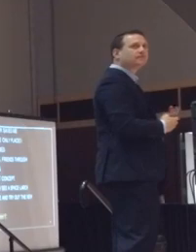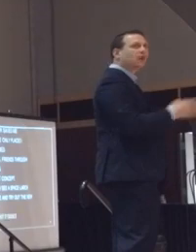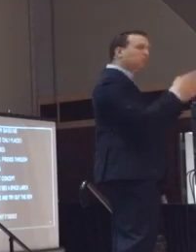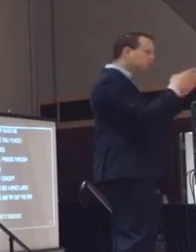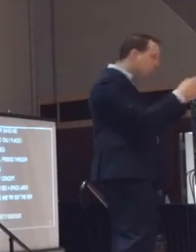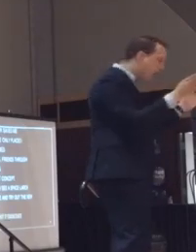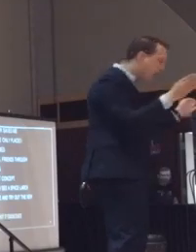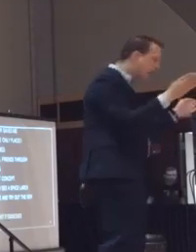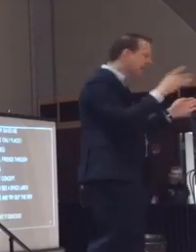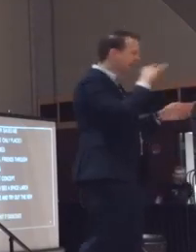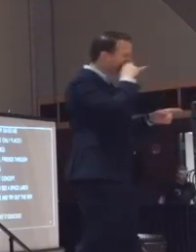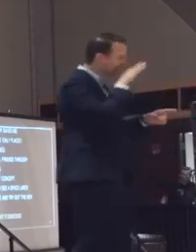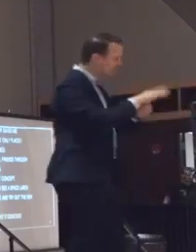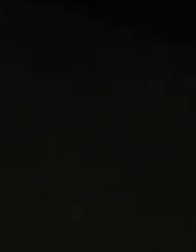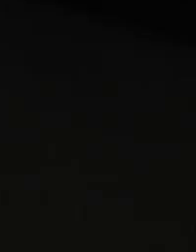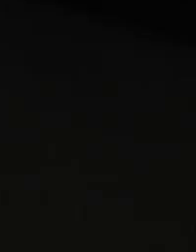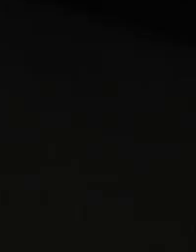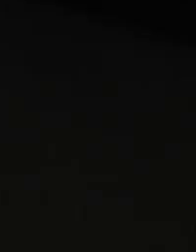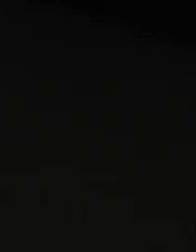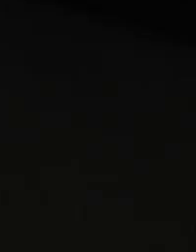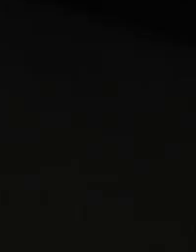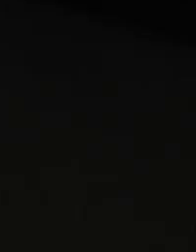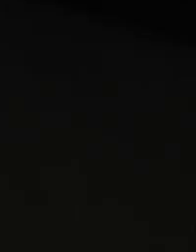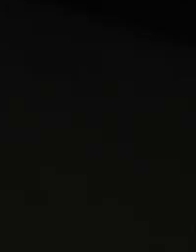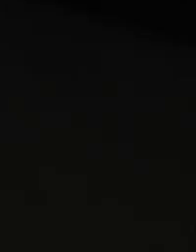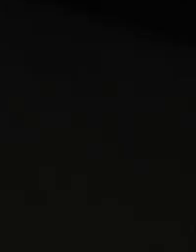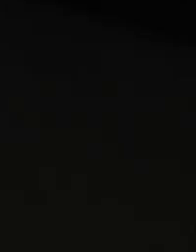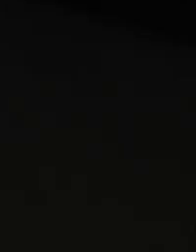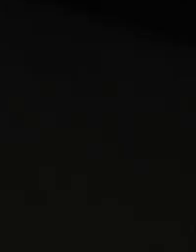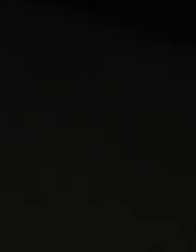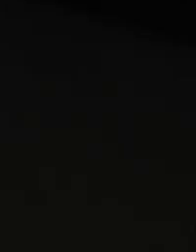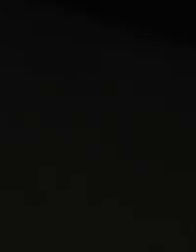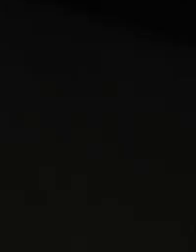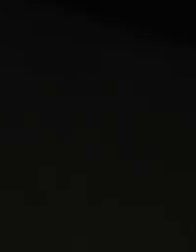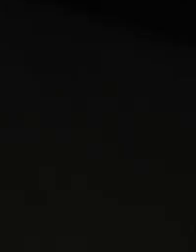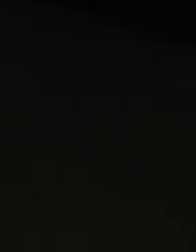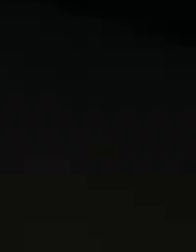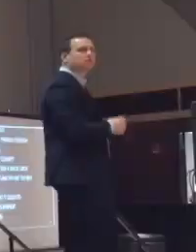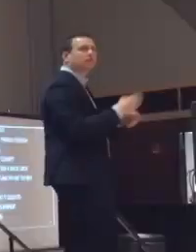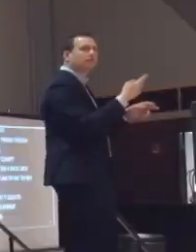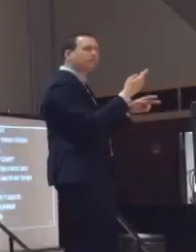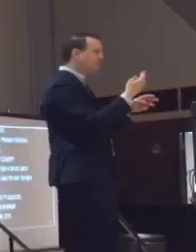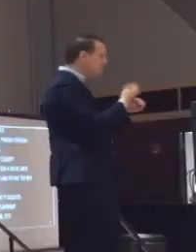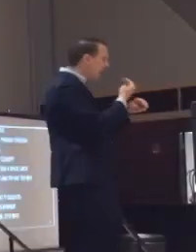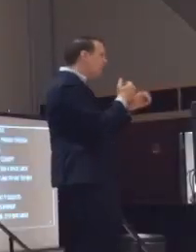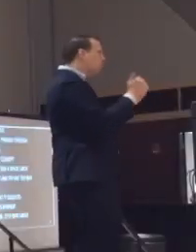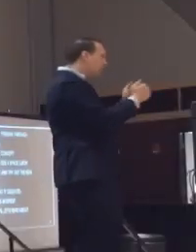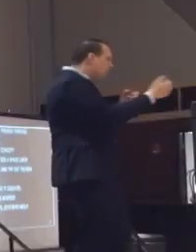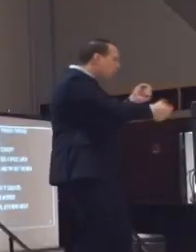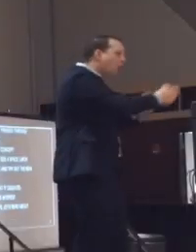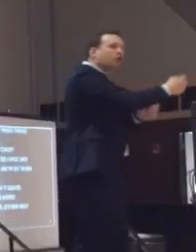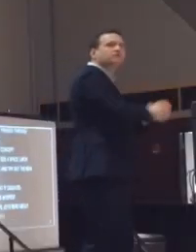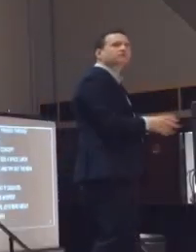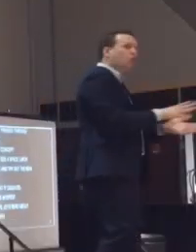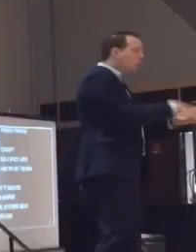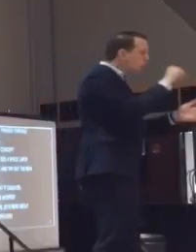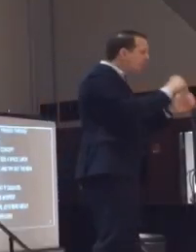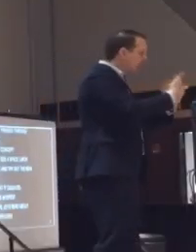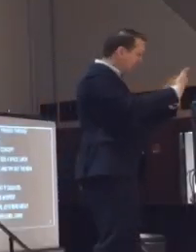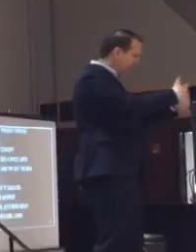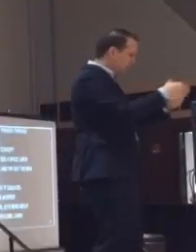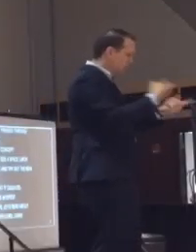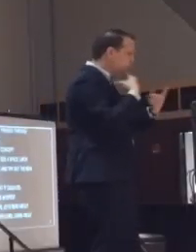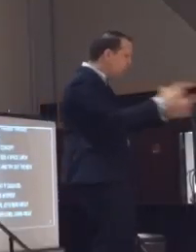Broaden the kid's interest. Okay, if the kid likes cars, let's read about cars. Do math with cars. Learn about how engines